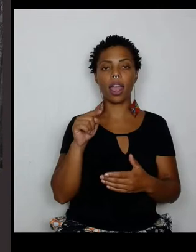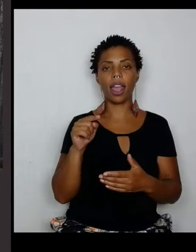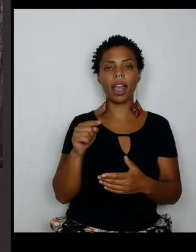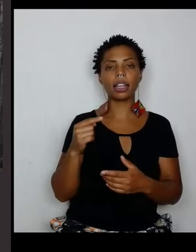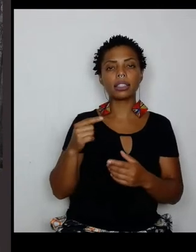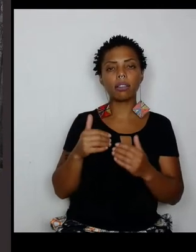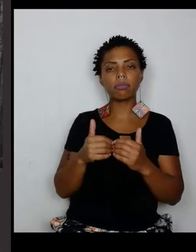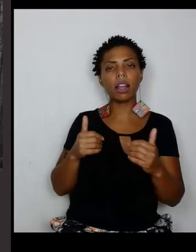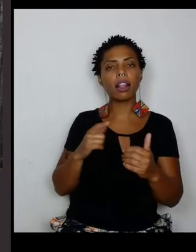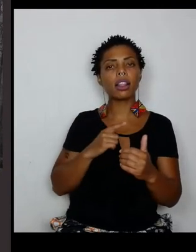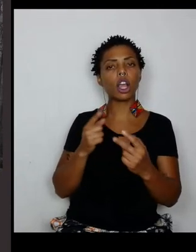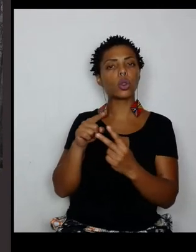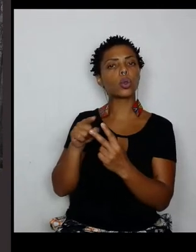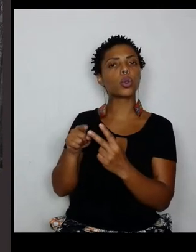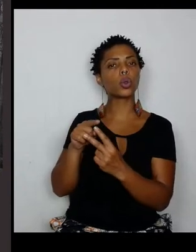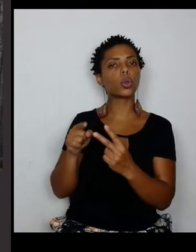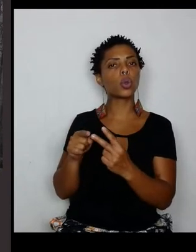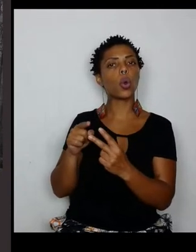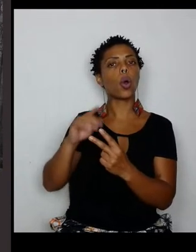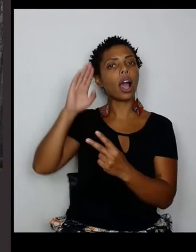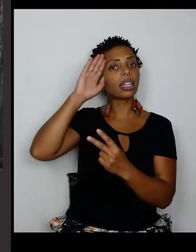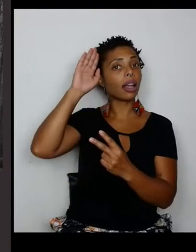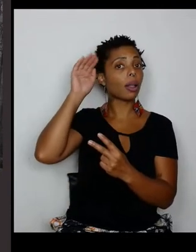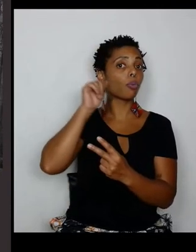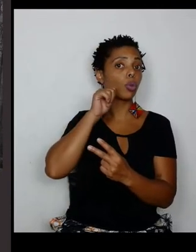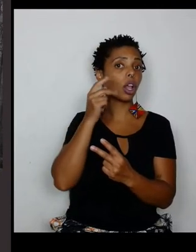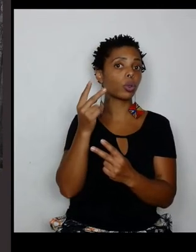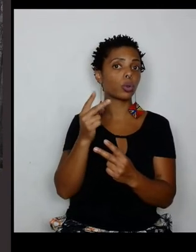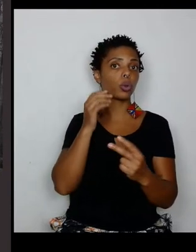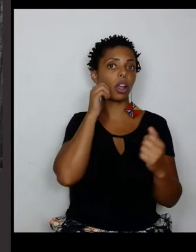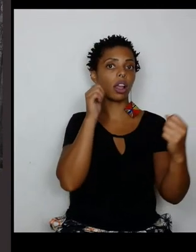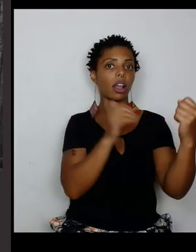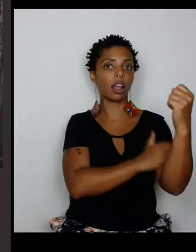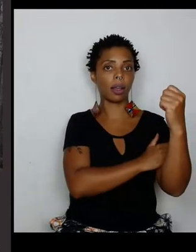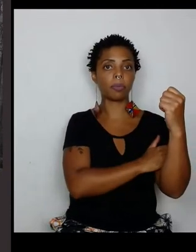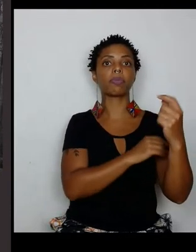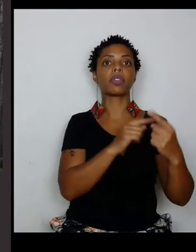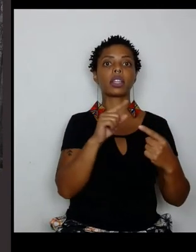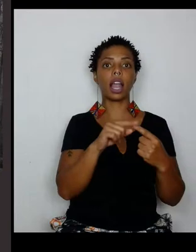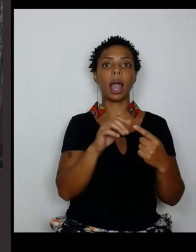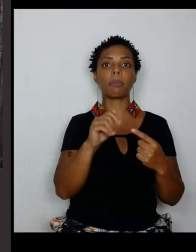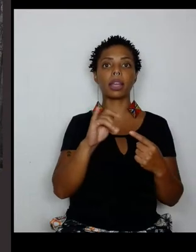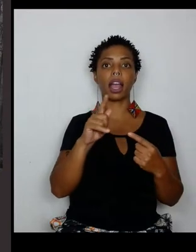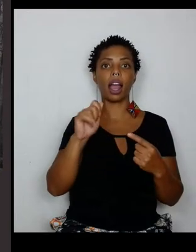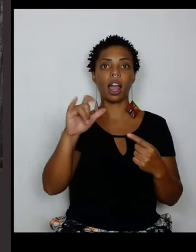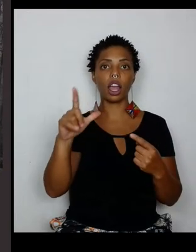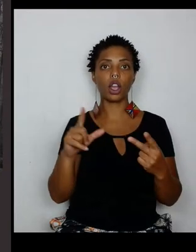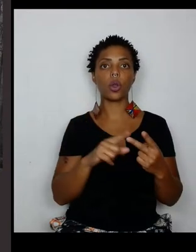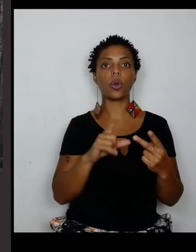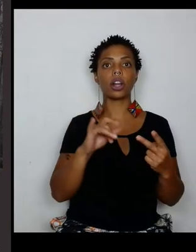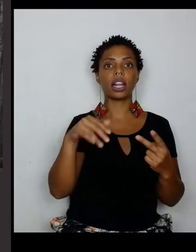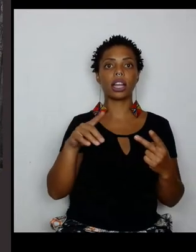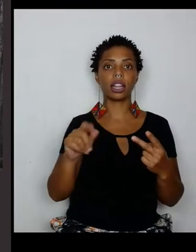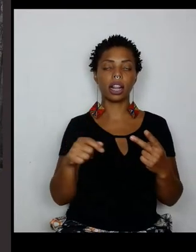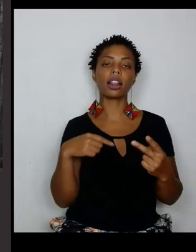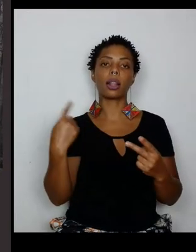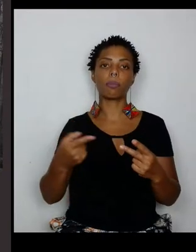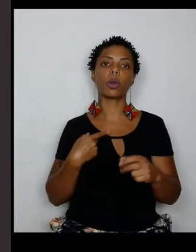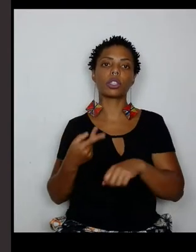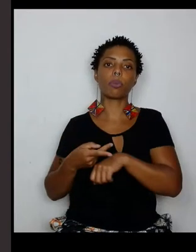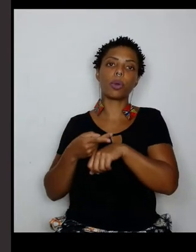scholars in attendance lyndon nachman and abigail solomon godot who might sort out for conversation next slide